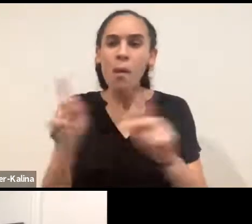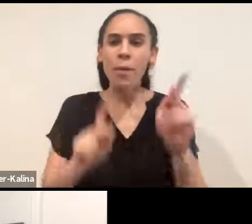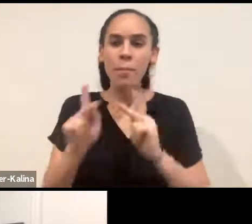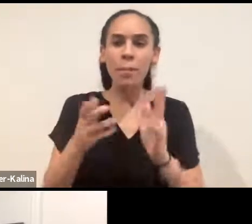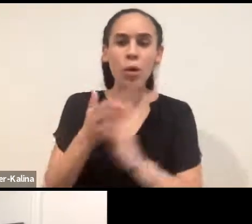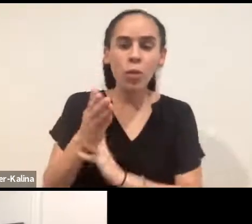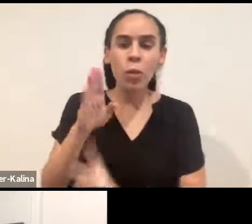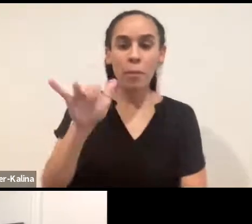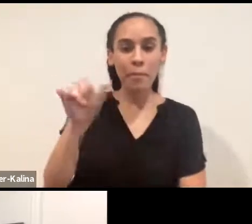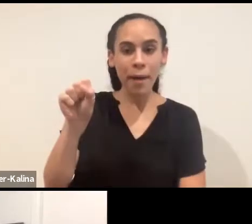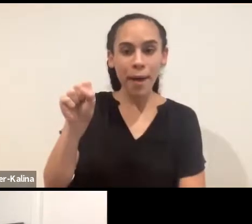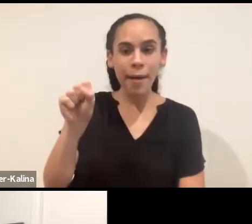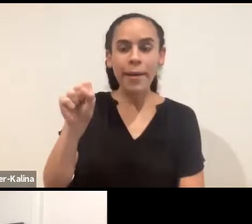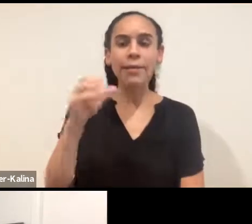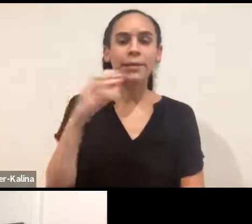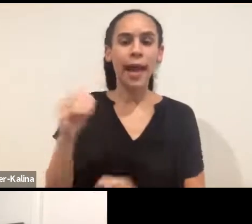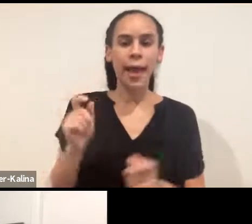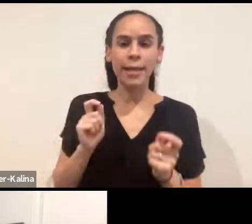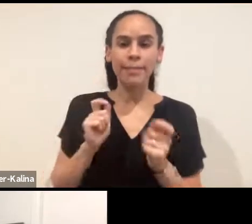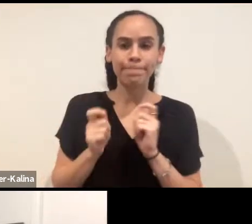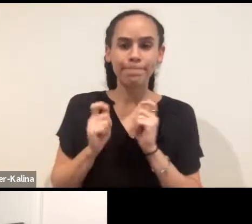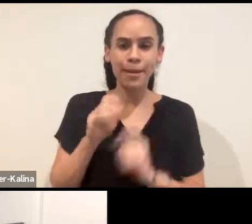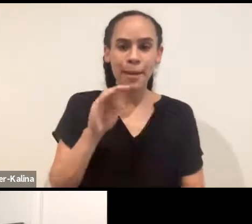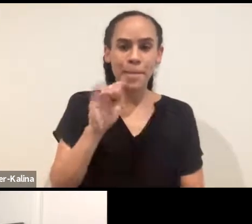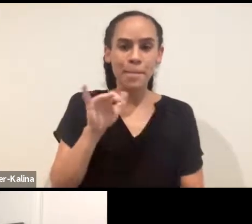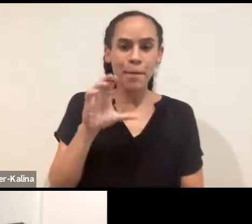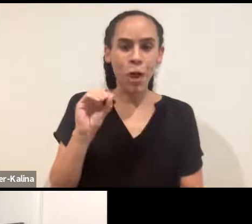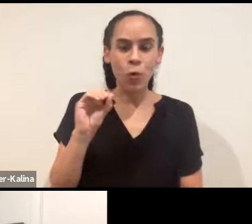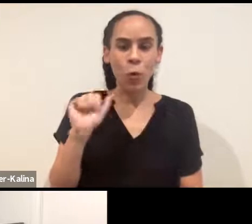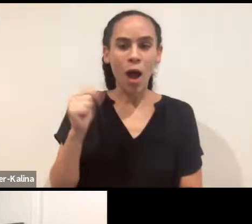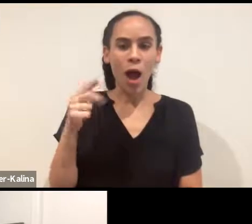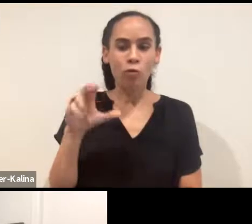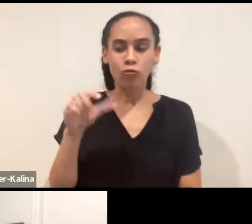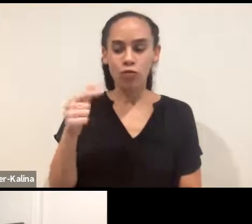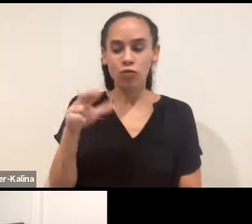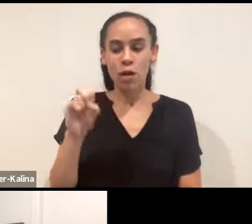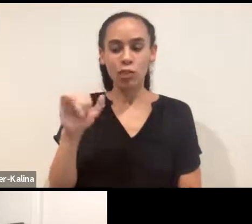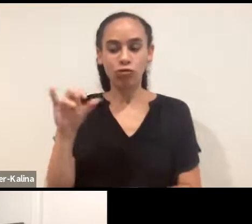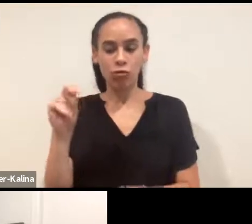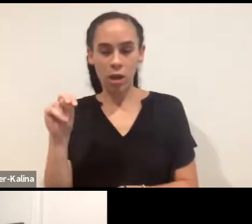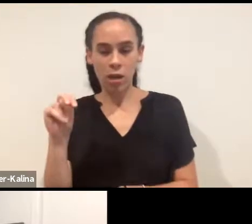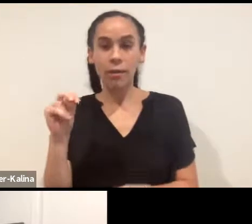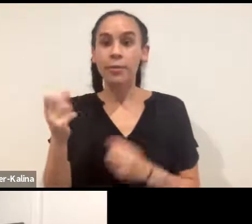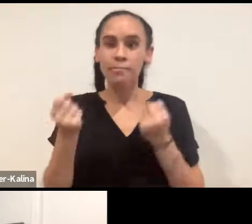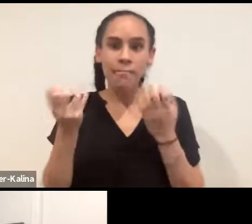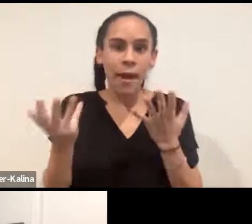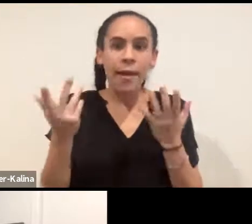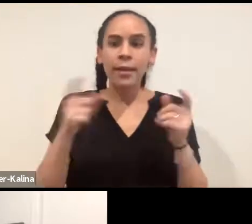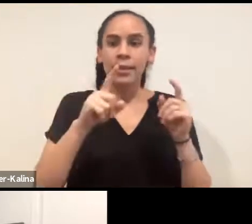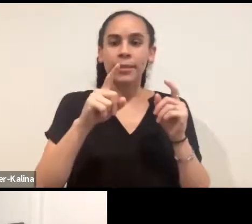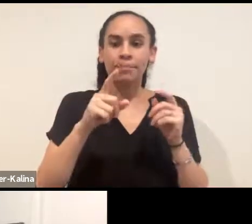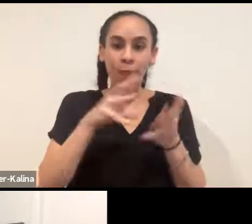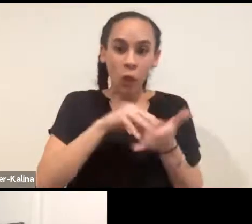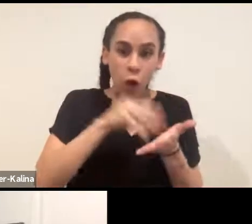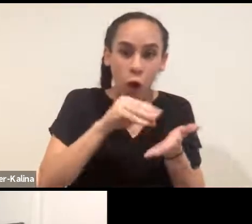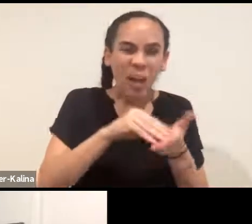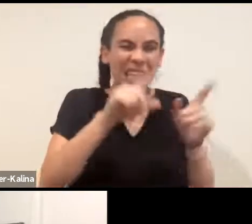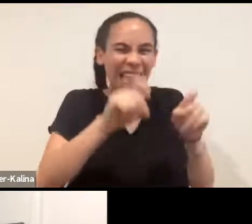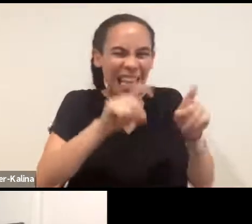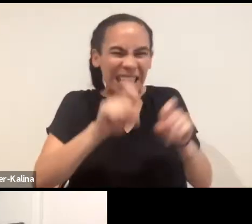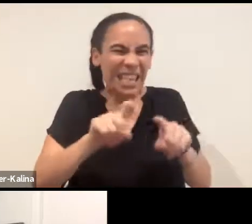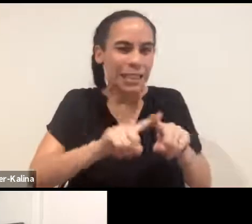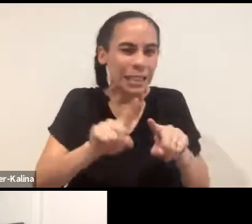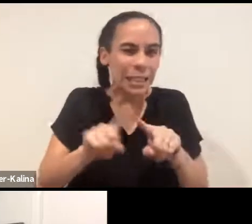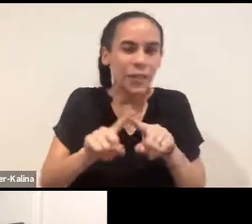and microaggressions. And so a lot of that is learning and then testing new language out. And